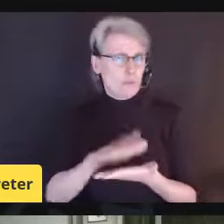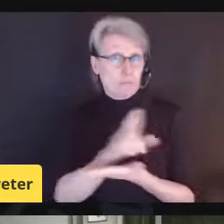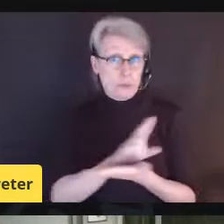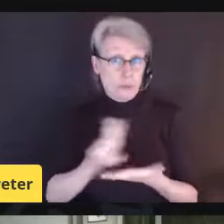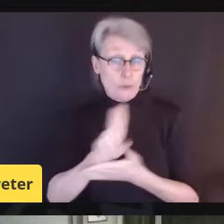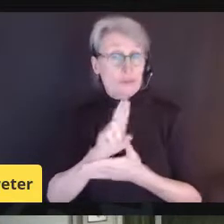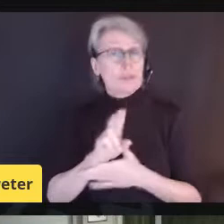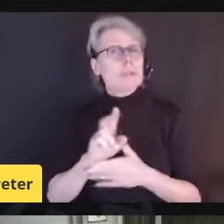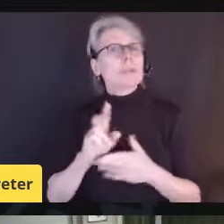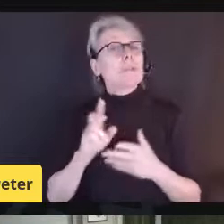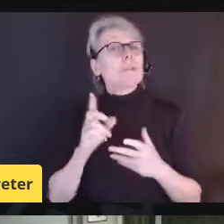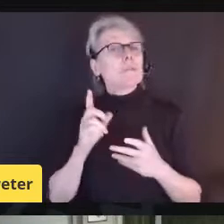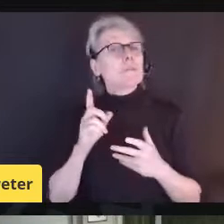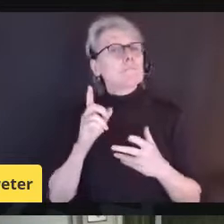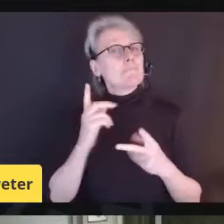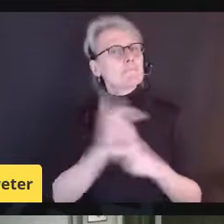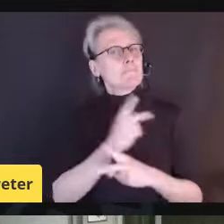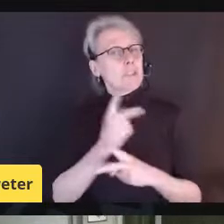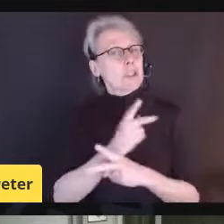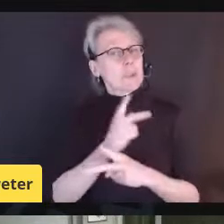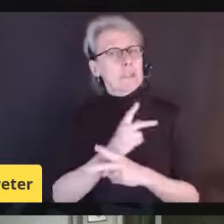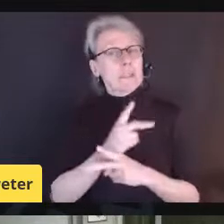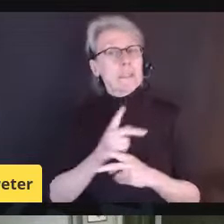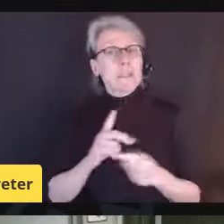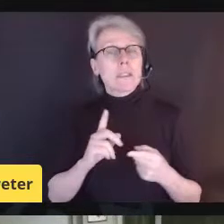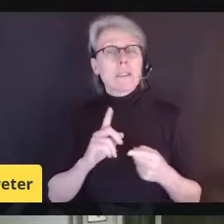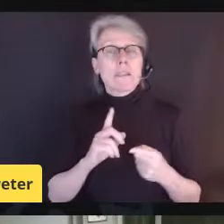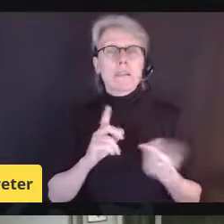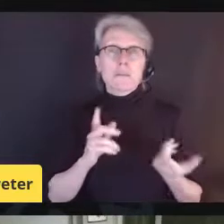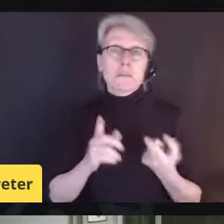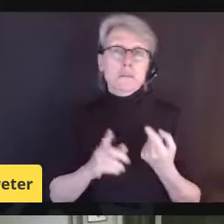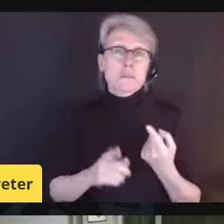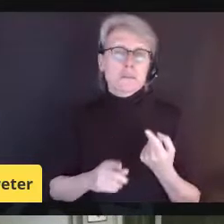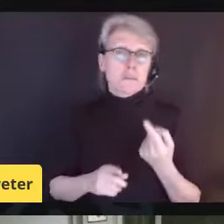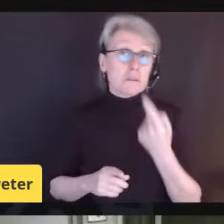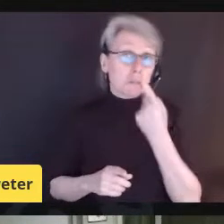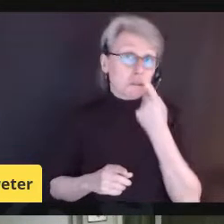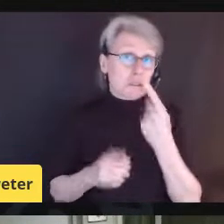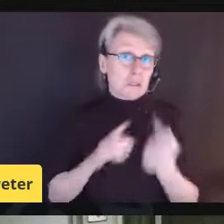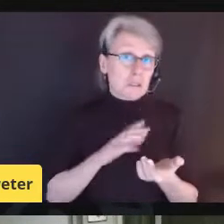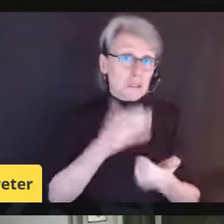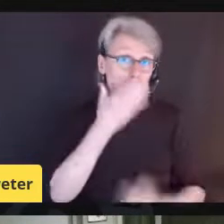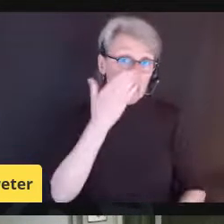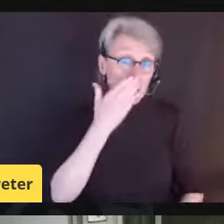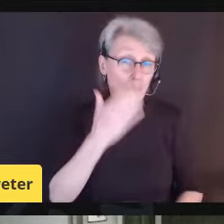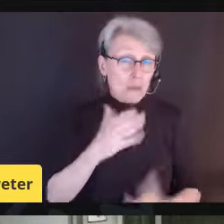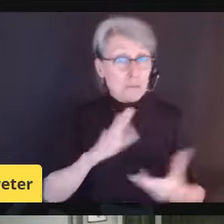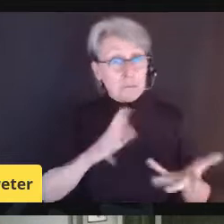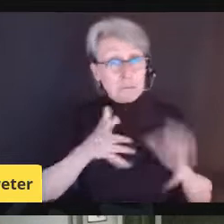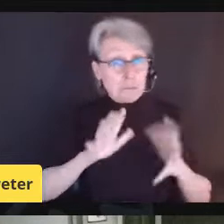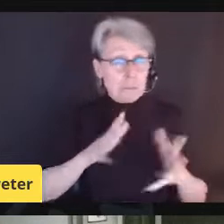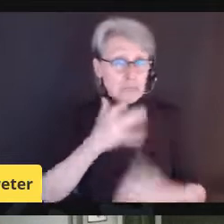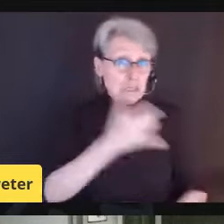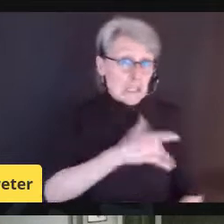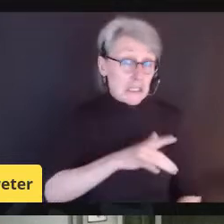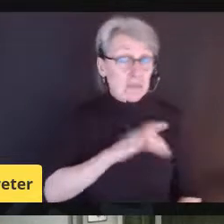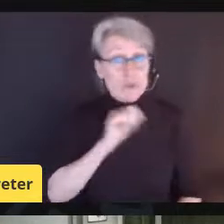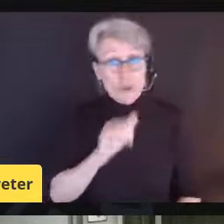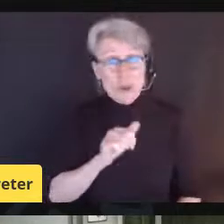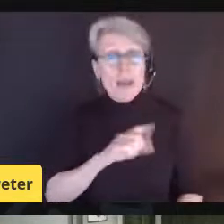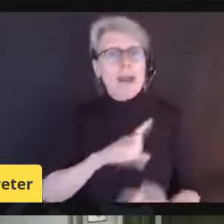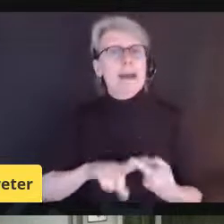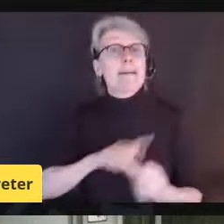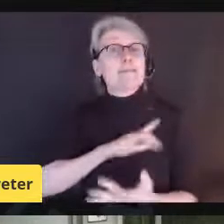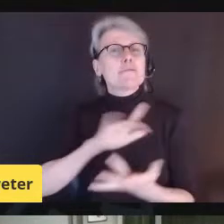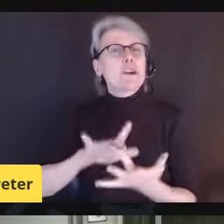your tolerance for the smells is one. And then two is to immediately contact somebody in the lab. Like, I was